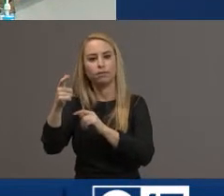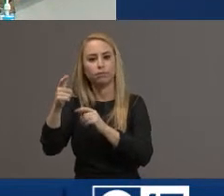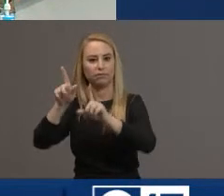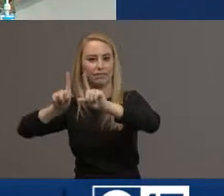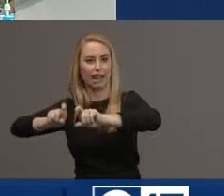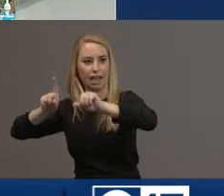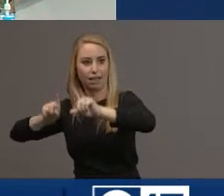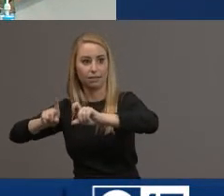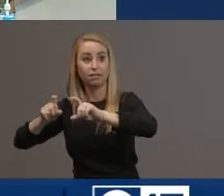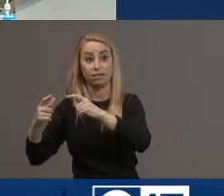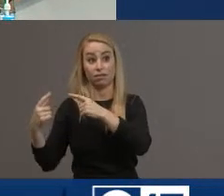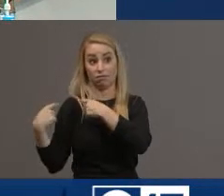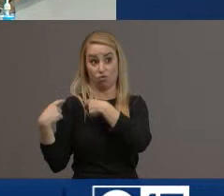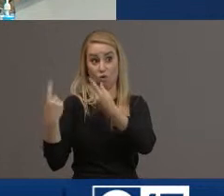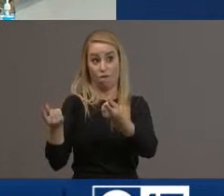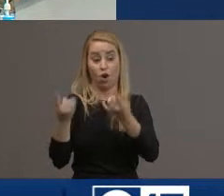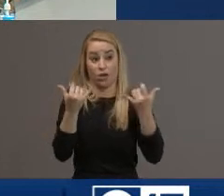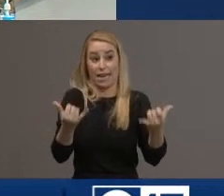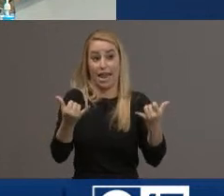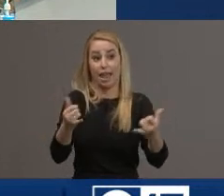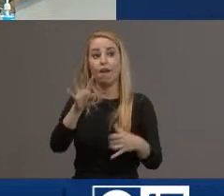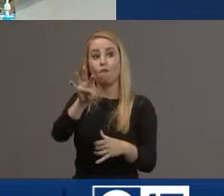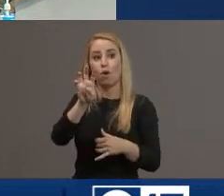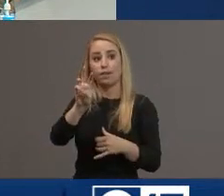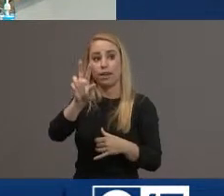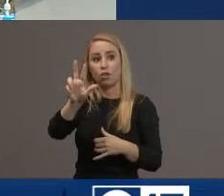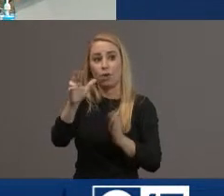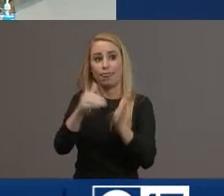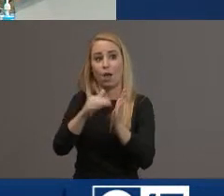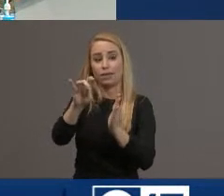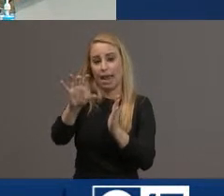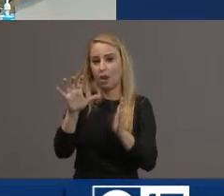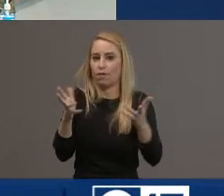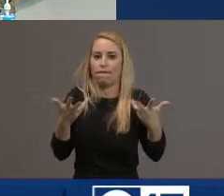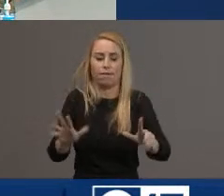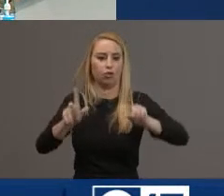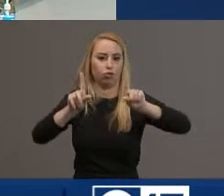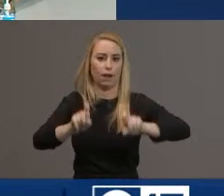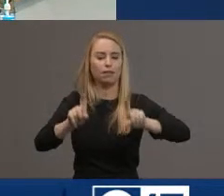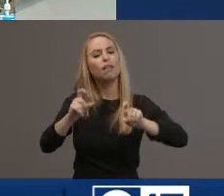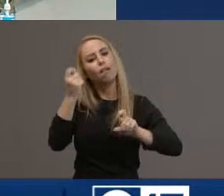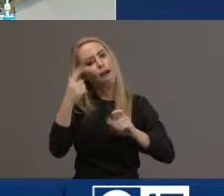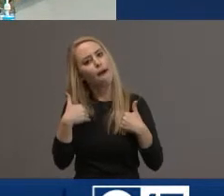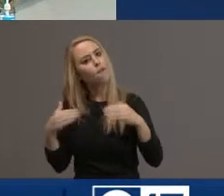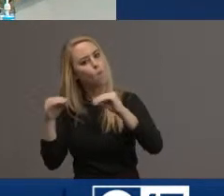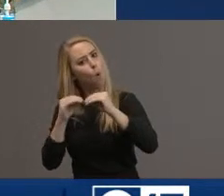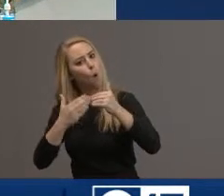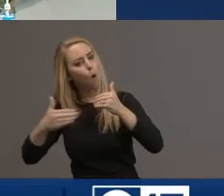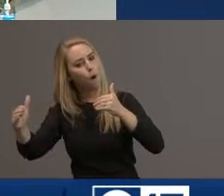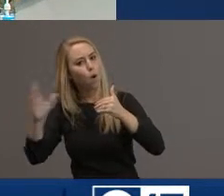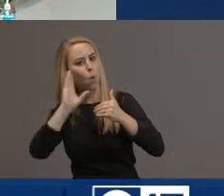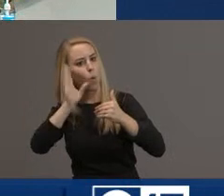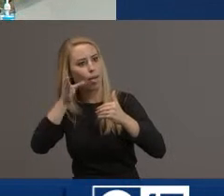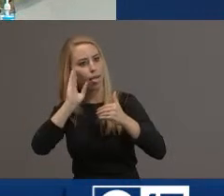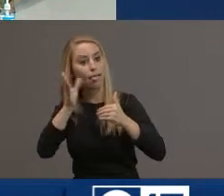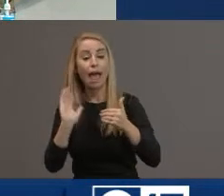463,000 have been conducted, with more to do. Our testing has increased by more